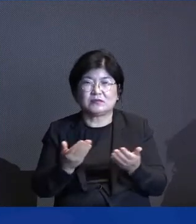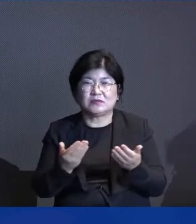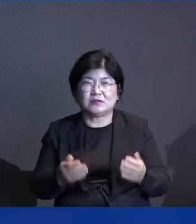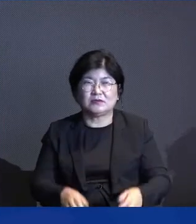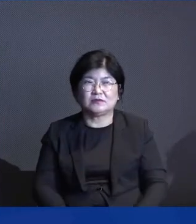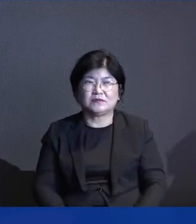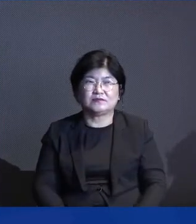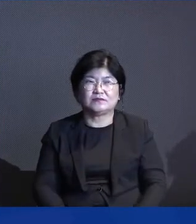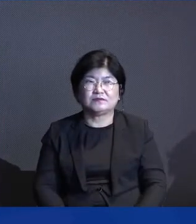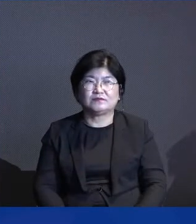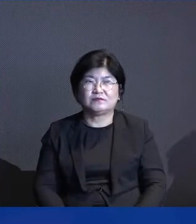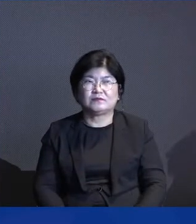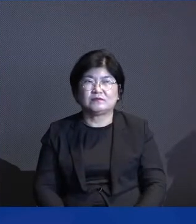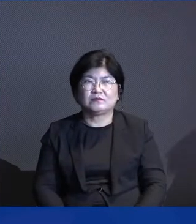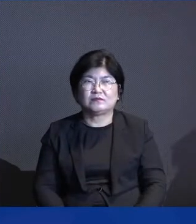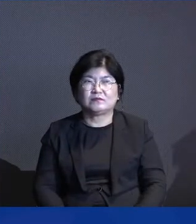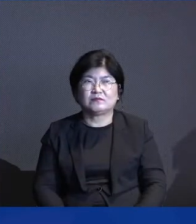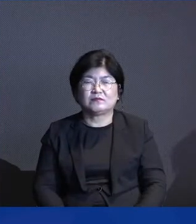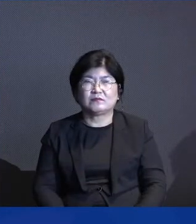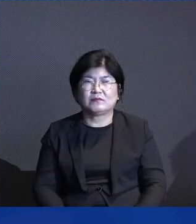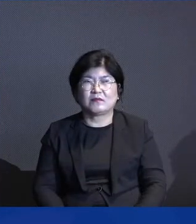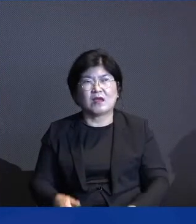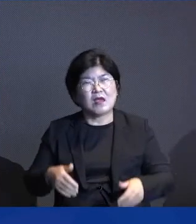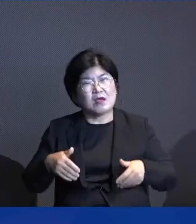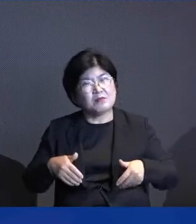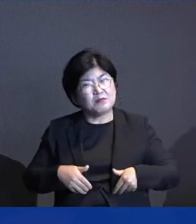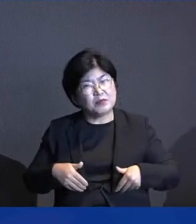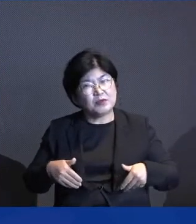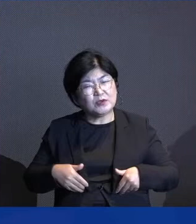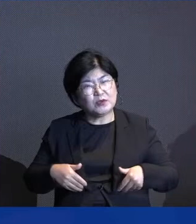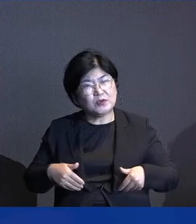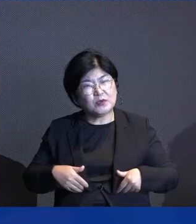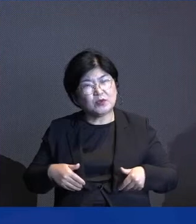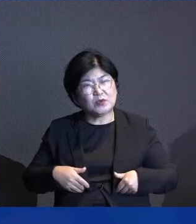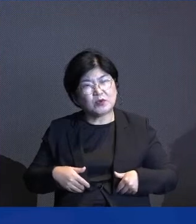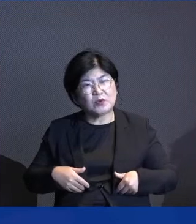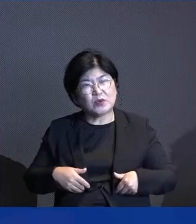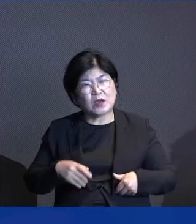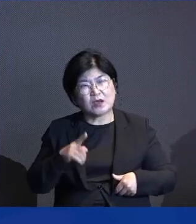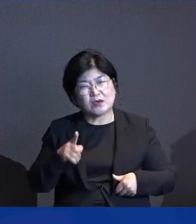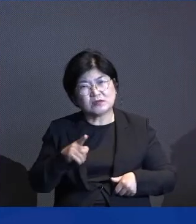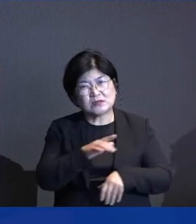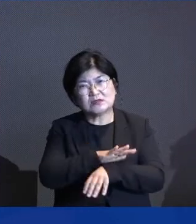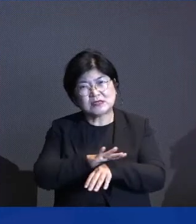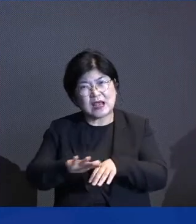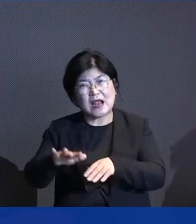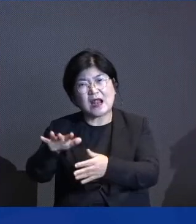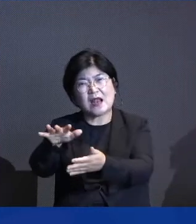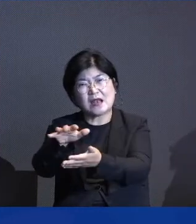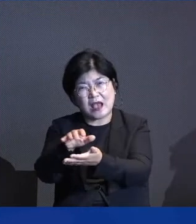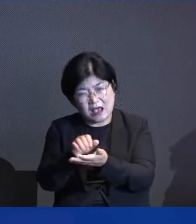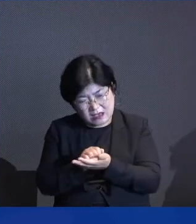sharing what they need and communicating with them. So